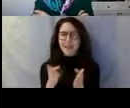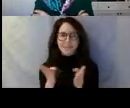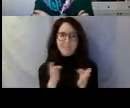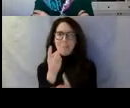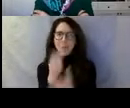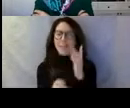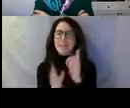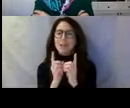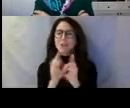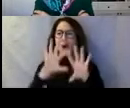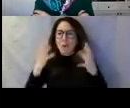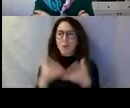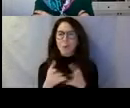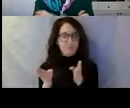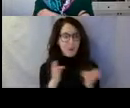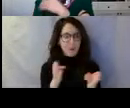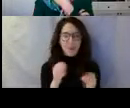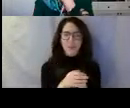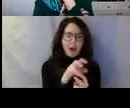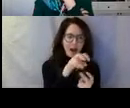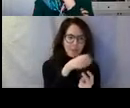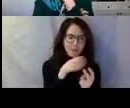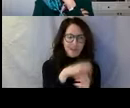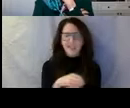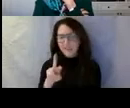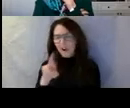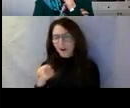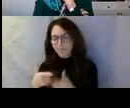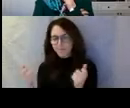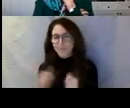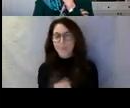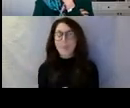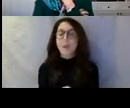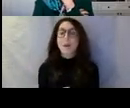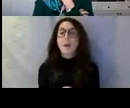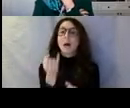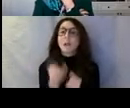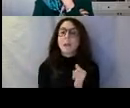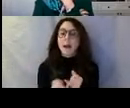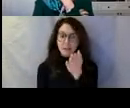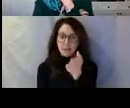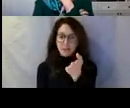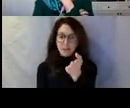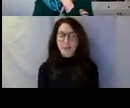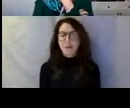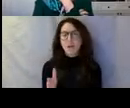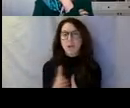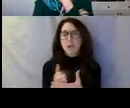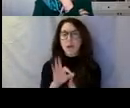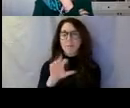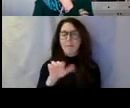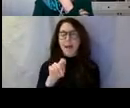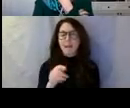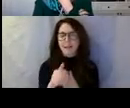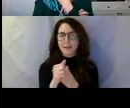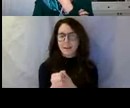there. The last thing I just wanted to just nod my head to is flat or shared leadership models. And this is actually something that's come at me a lot in my role as an assistant